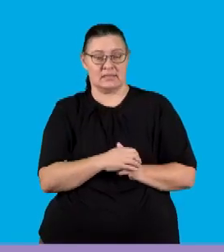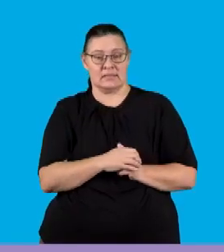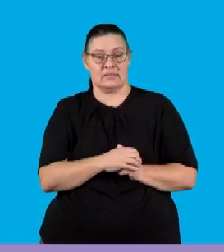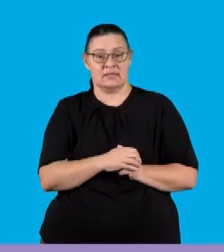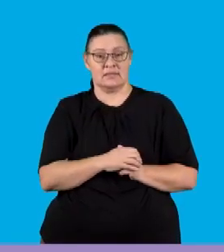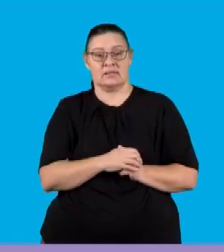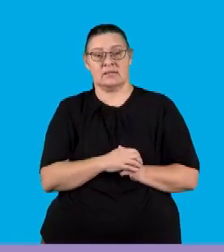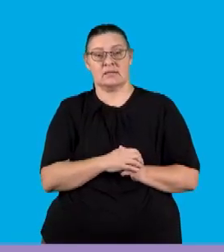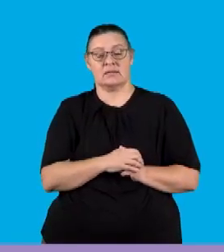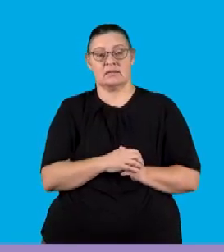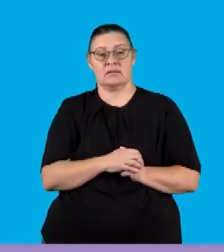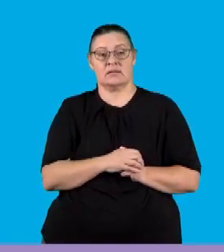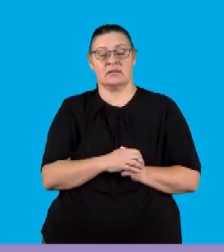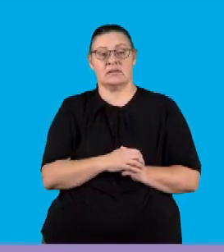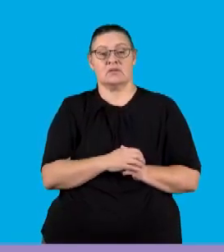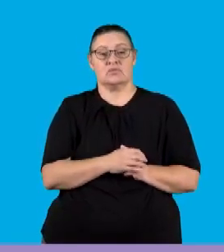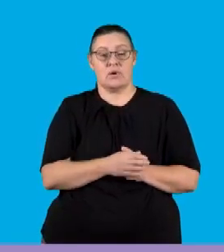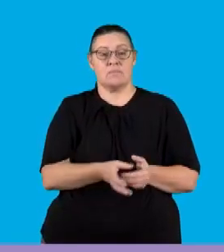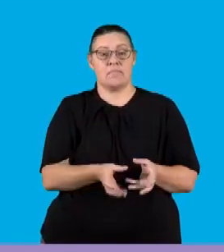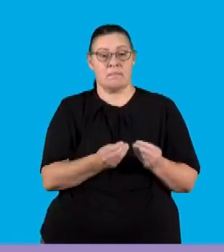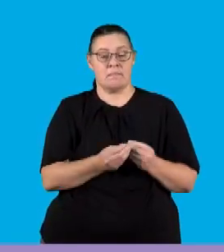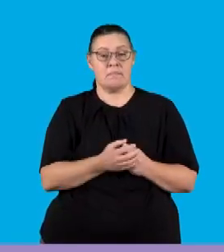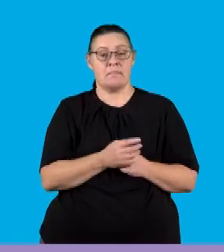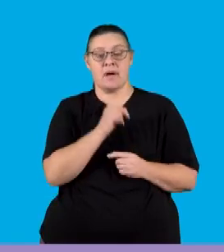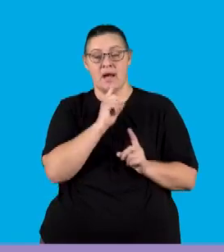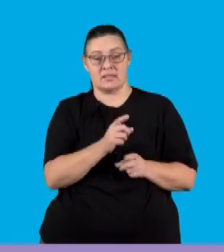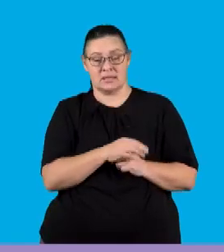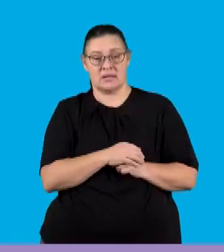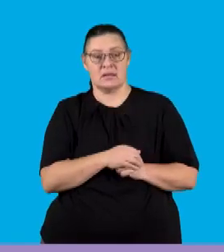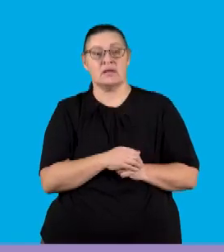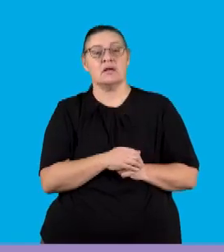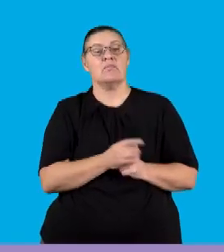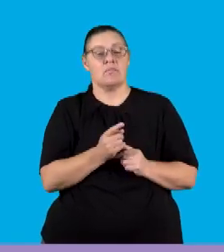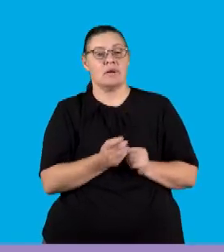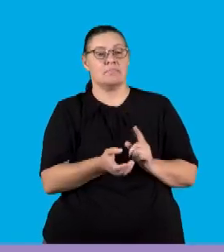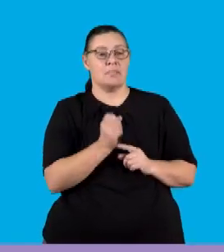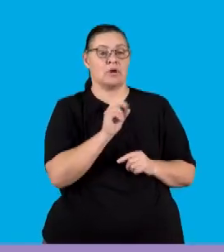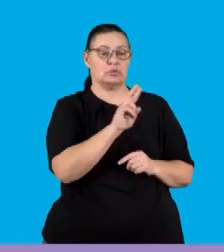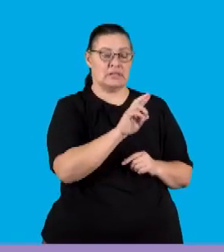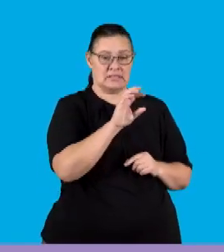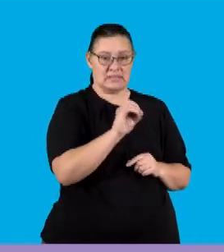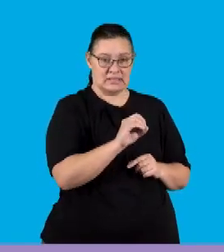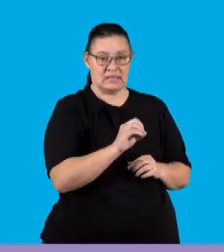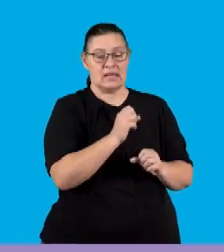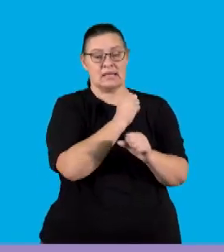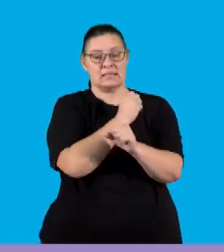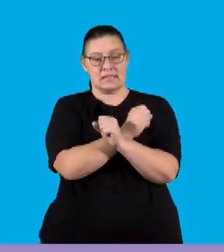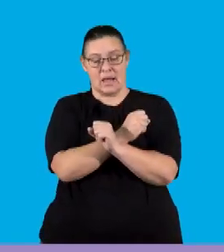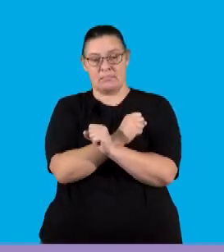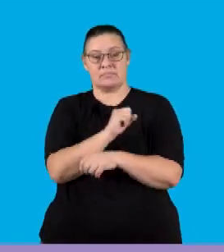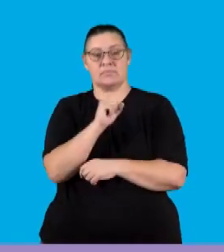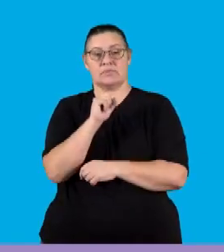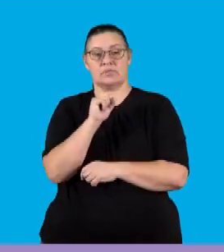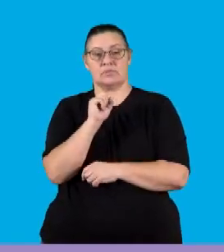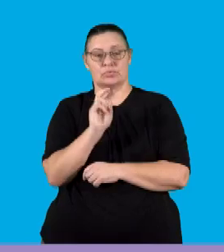value, and that is our 20. So for us to find the answer there, we need to take our 20,